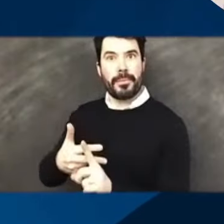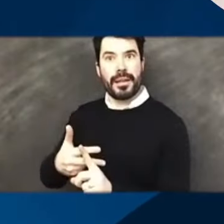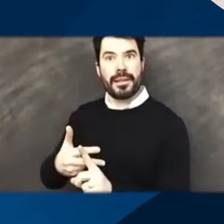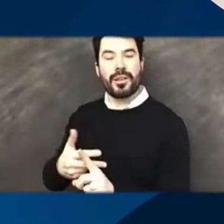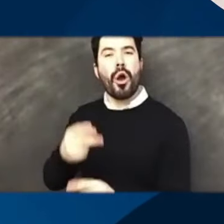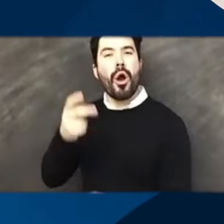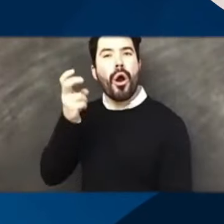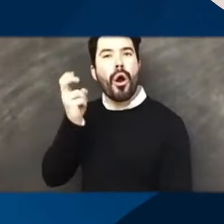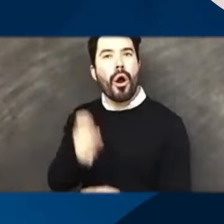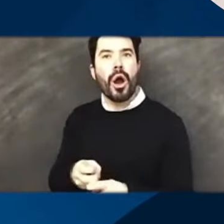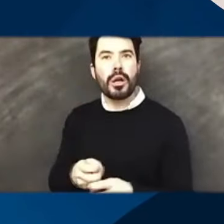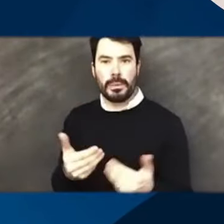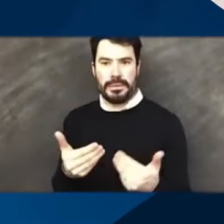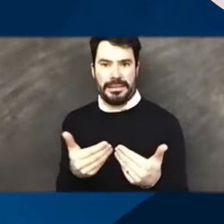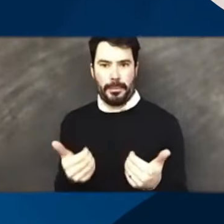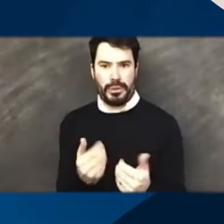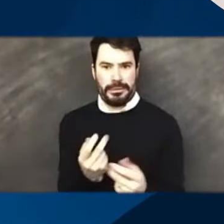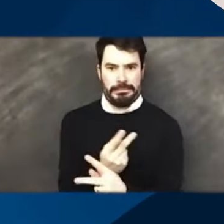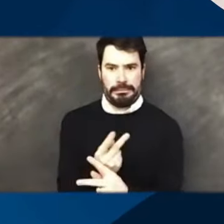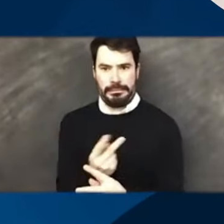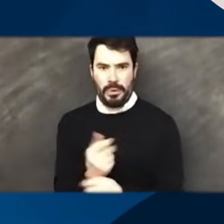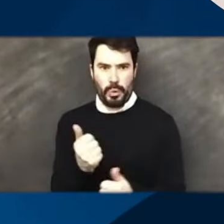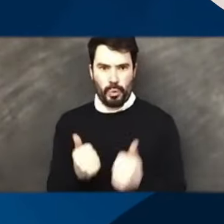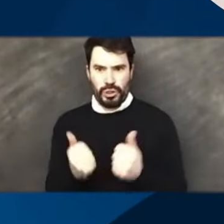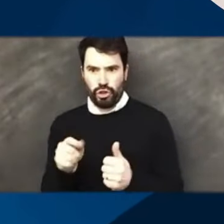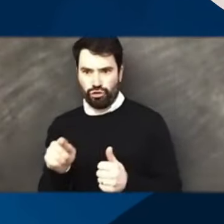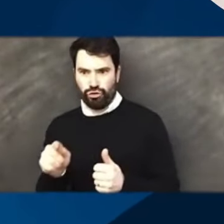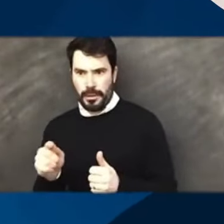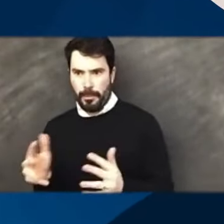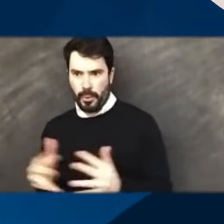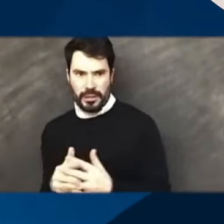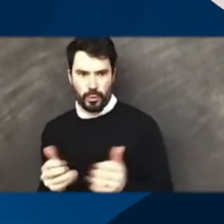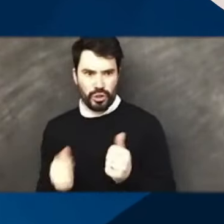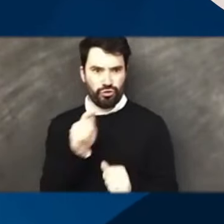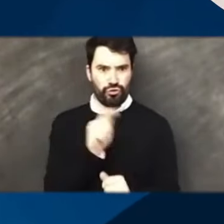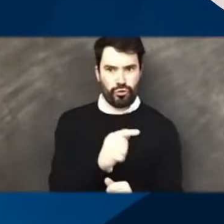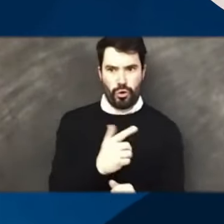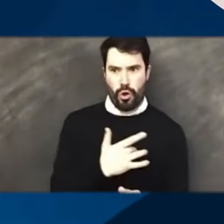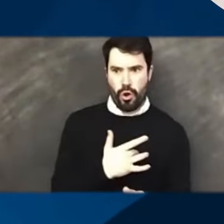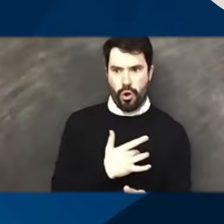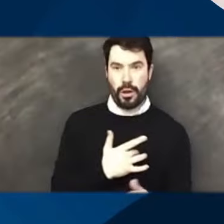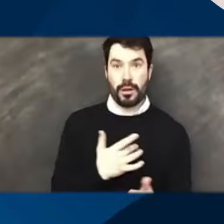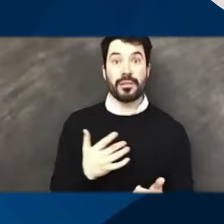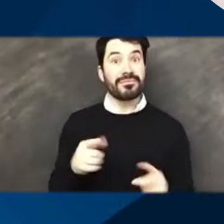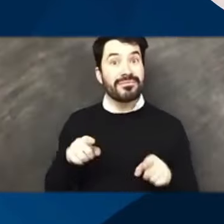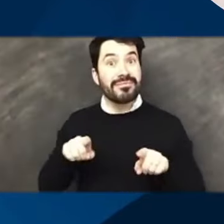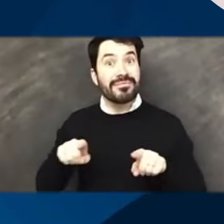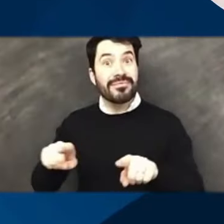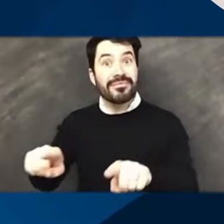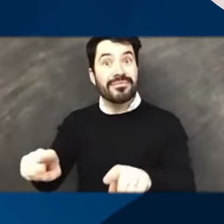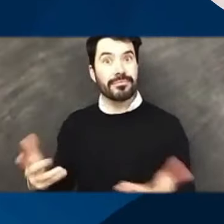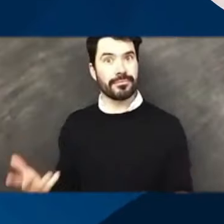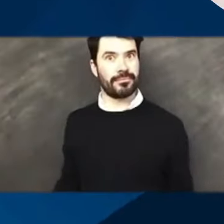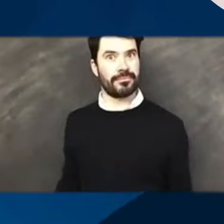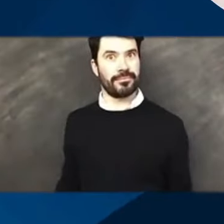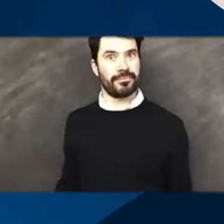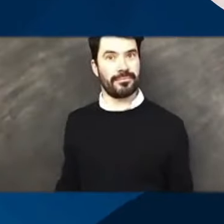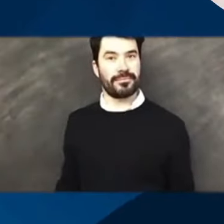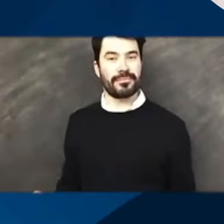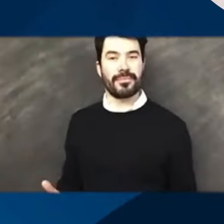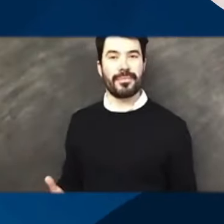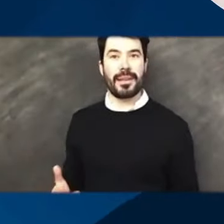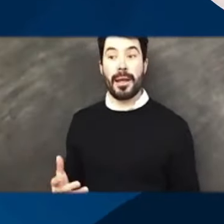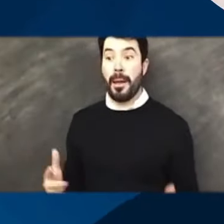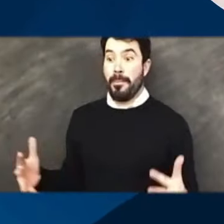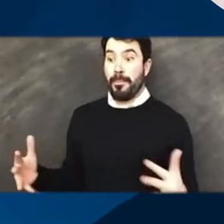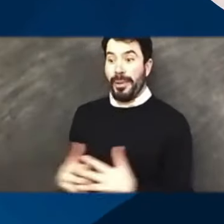pathology, disease going on that may be happening concurrently, because pregnancy is not pathology. It feels